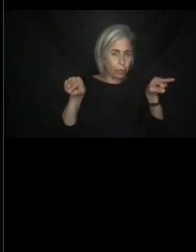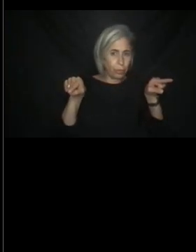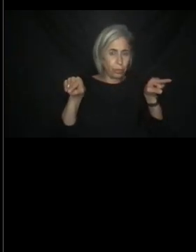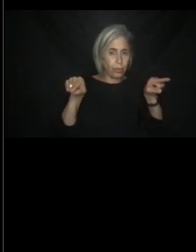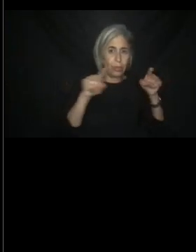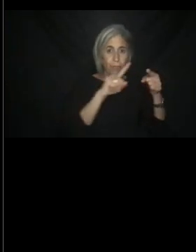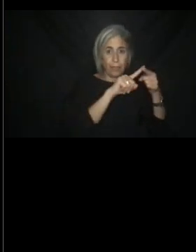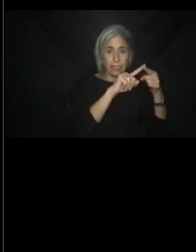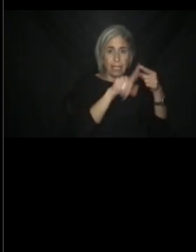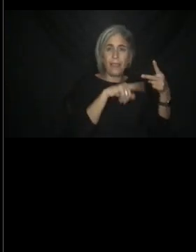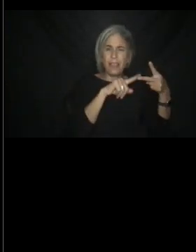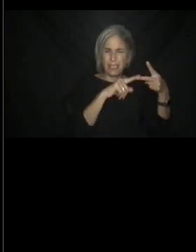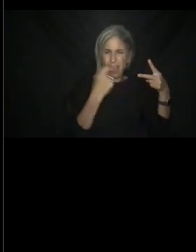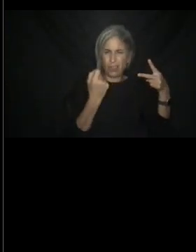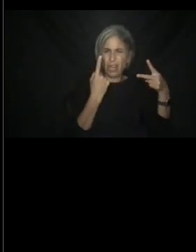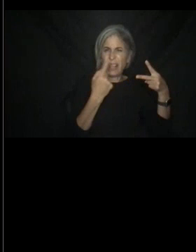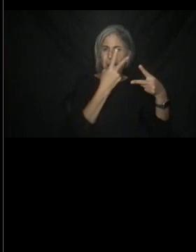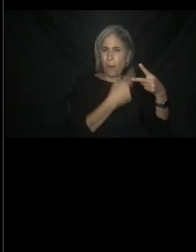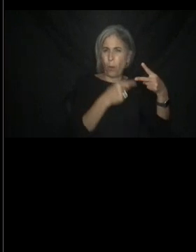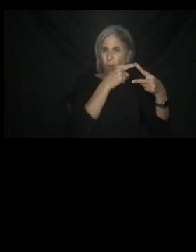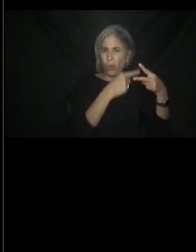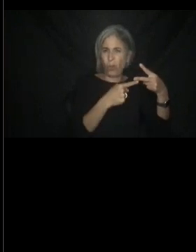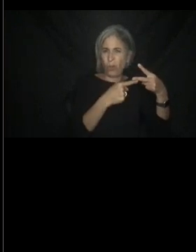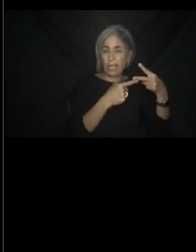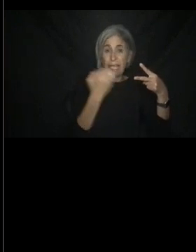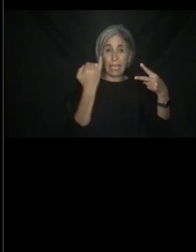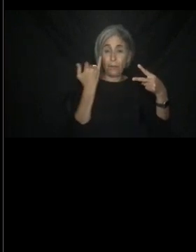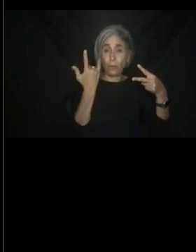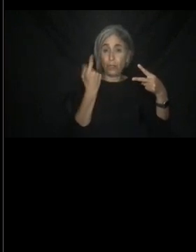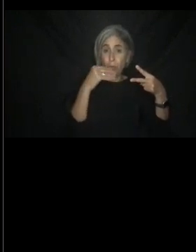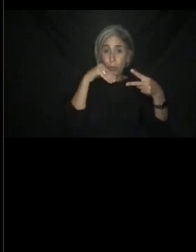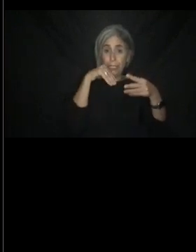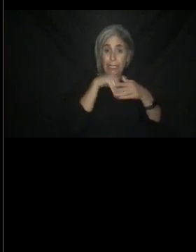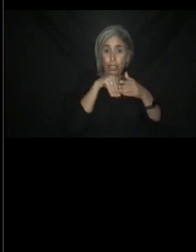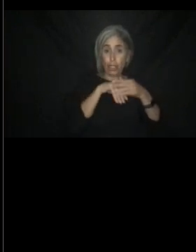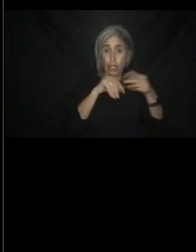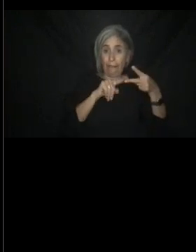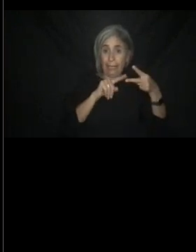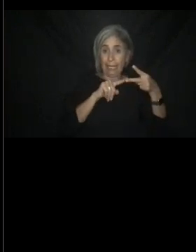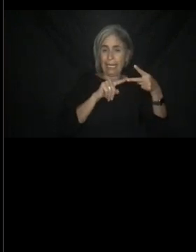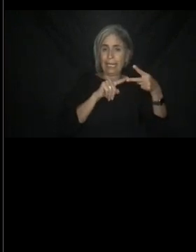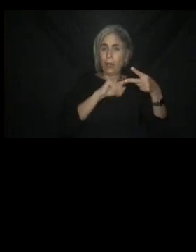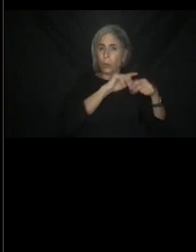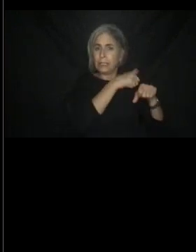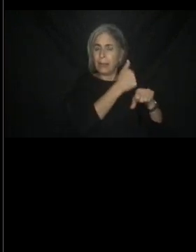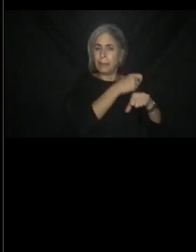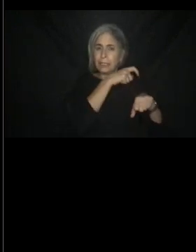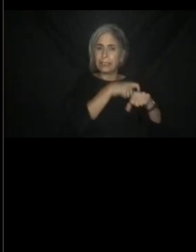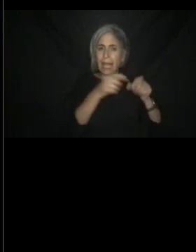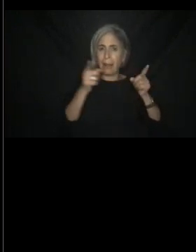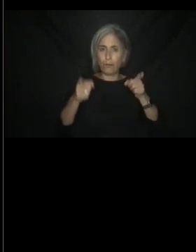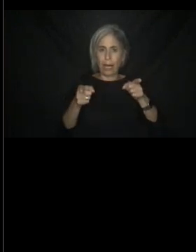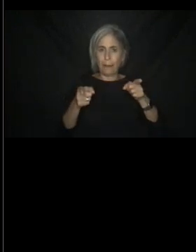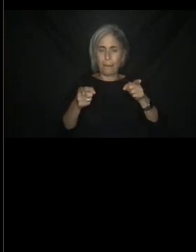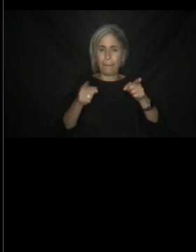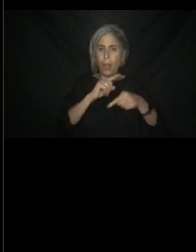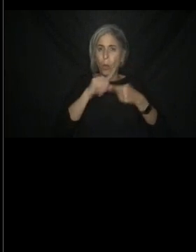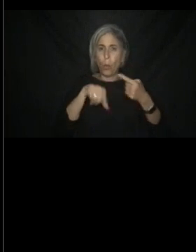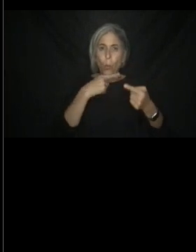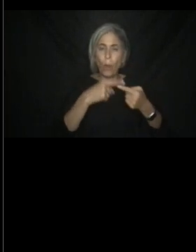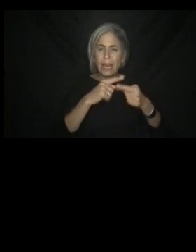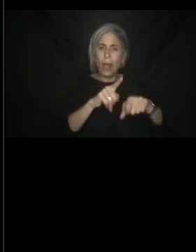maybe if we decided to do it internally, that we establish a time frame of